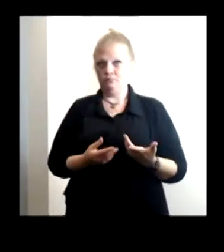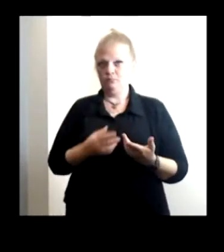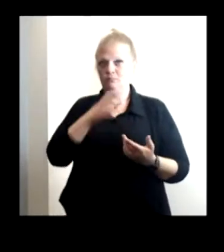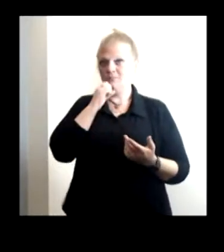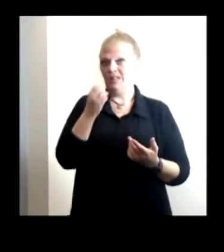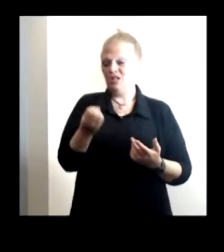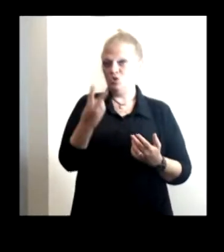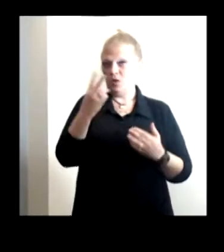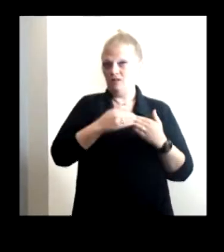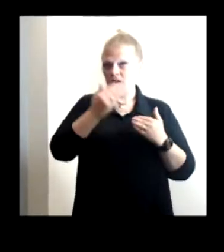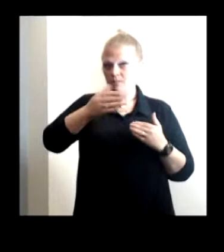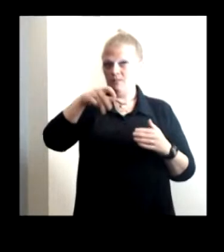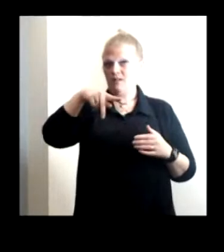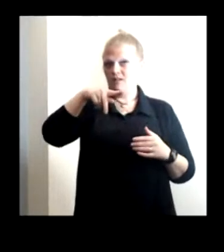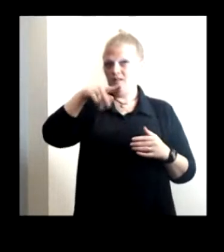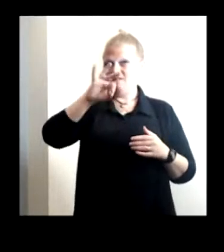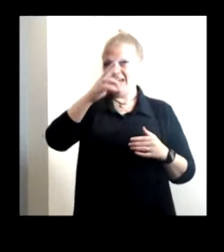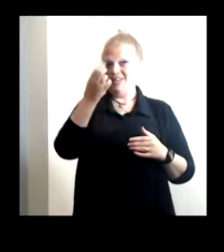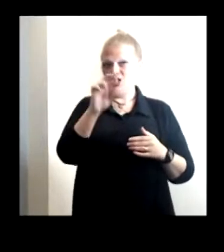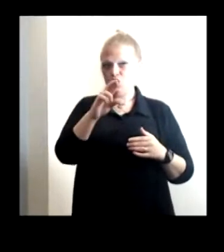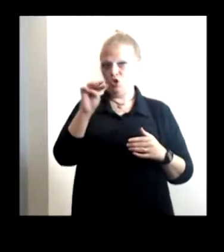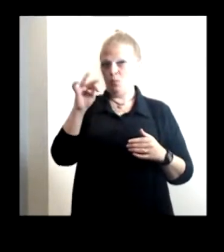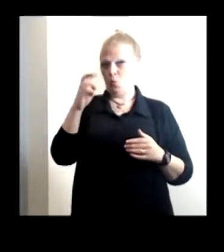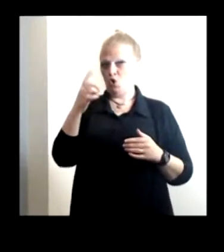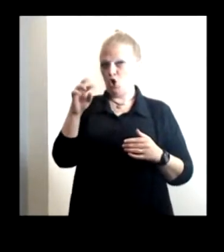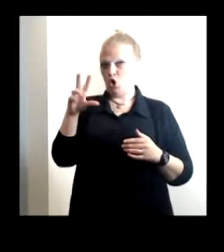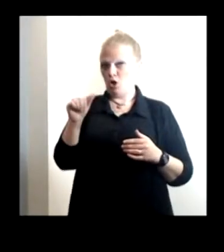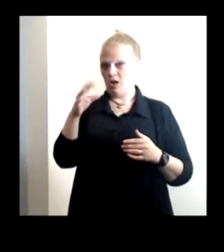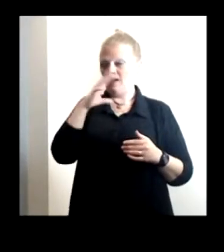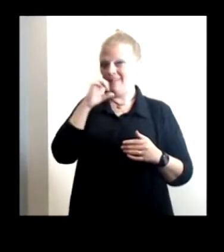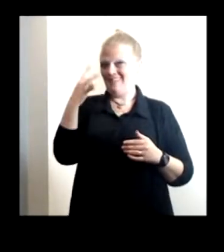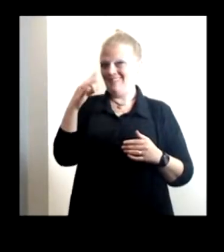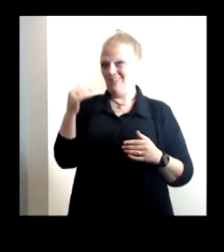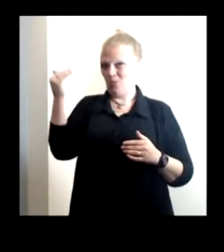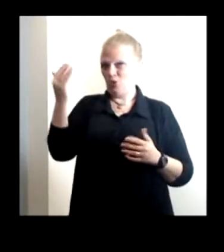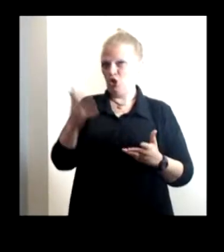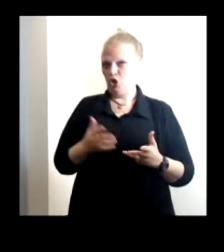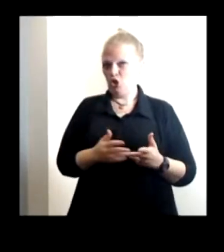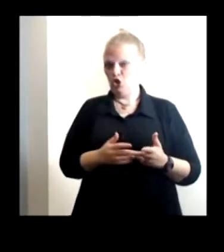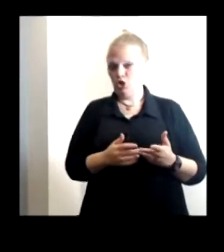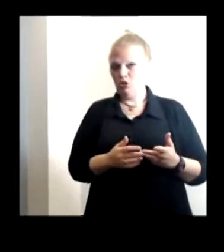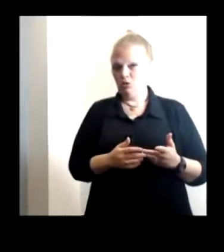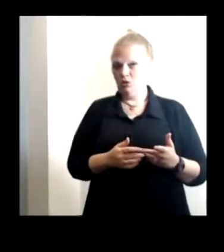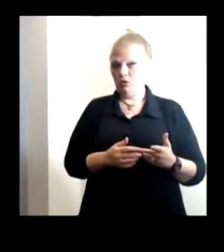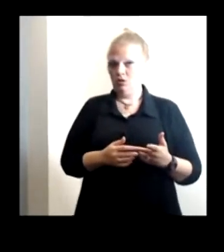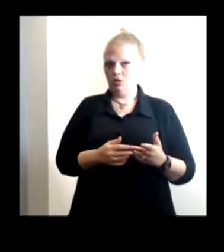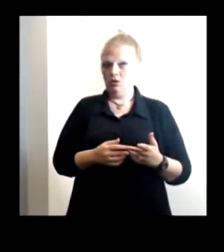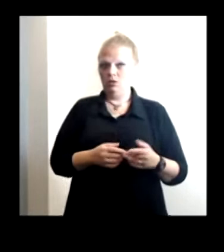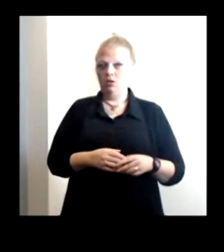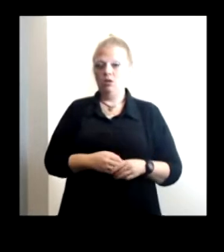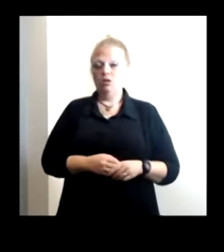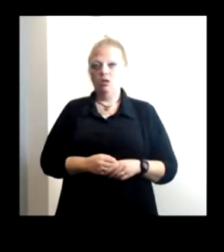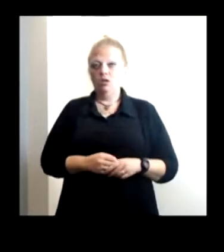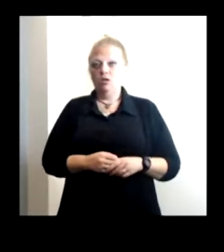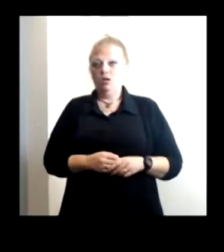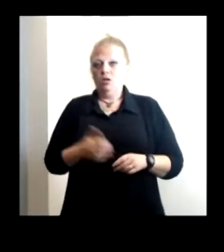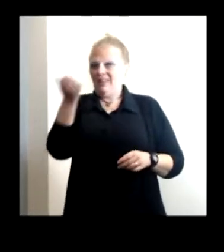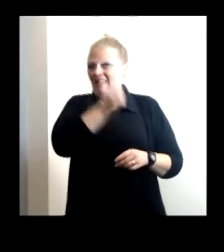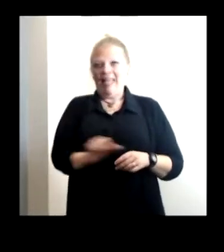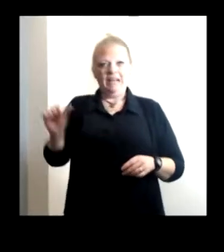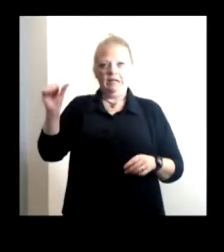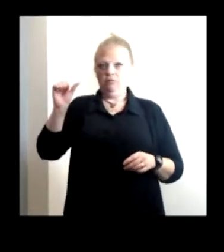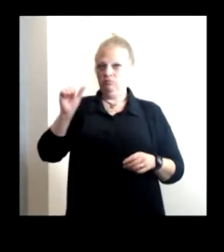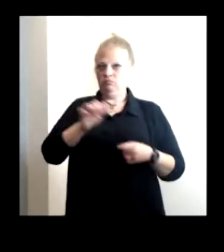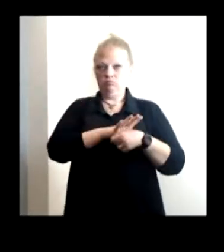12 and older can get the Pfizer, Moderna and older can get 18 and older, I should say, to get the Moderna at any one